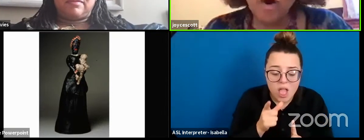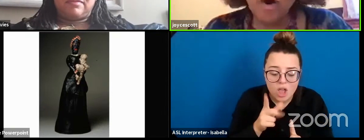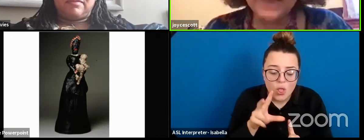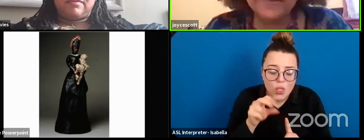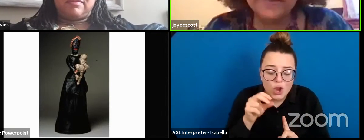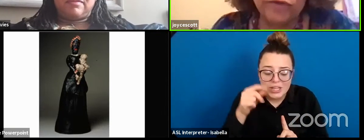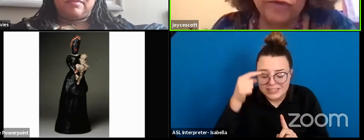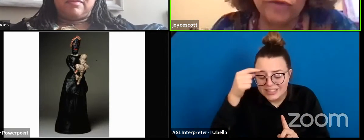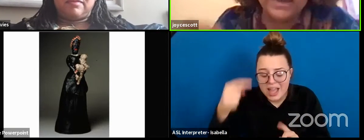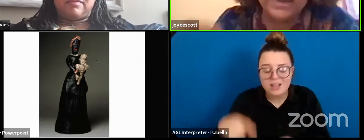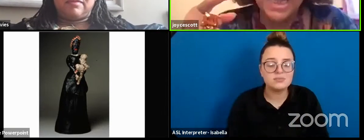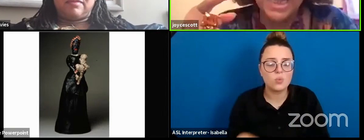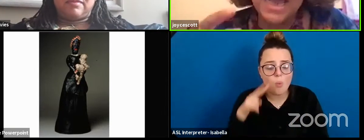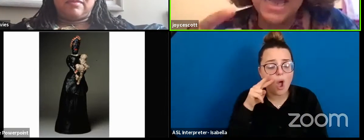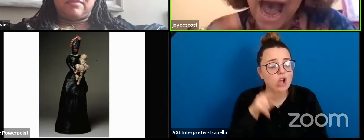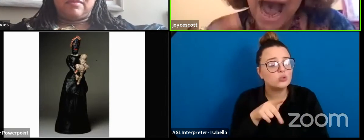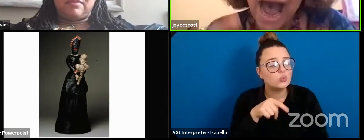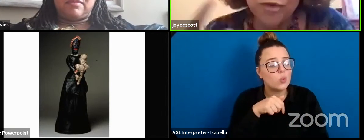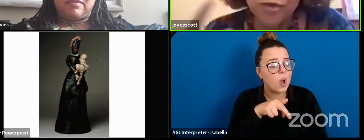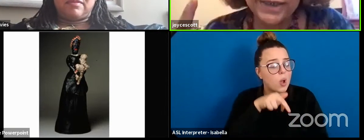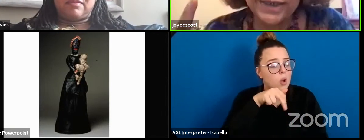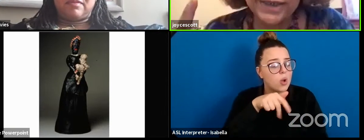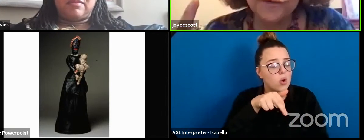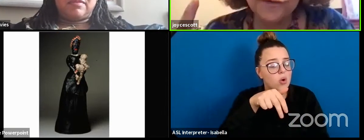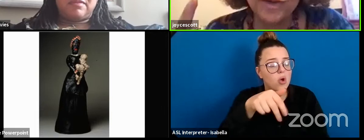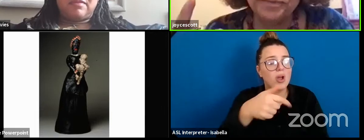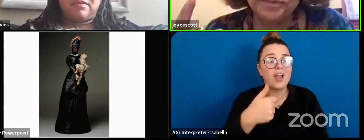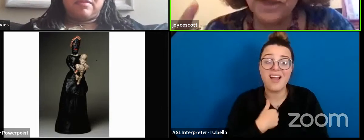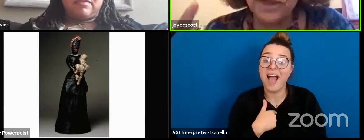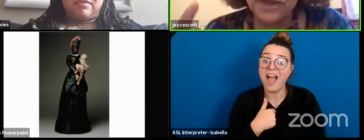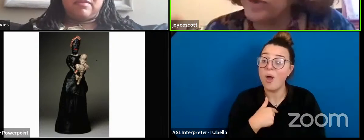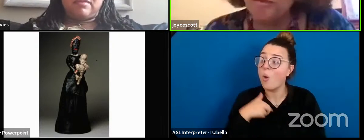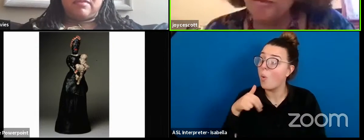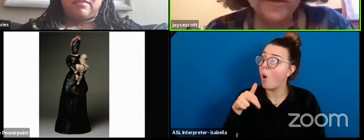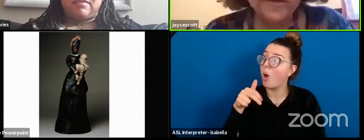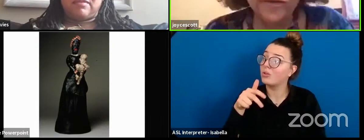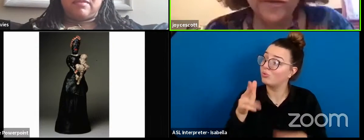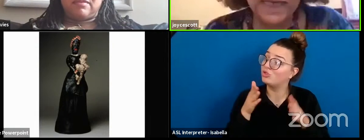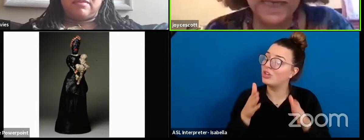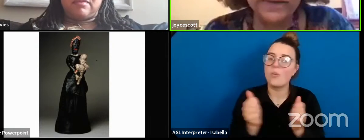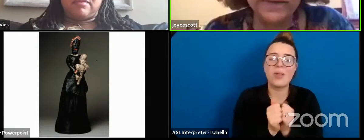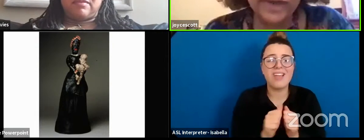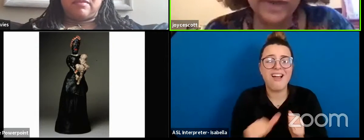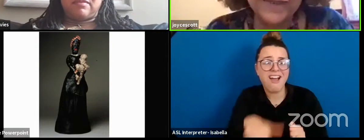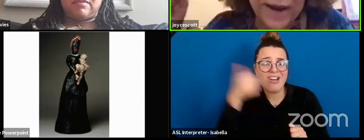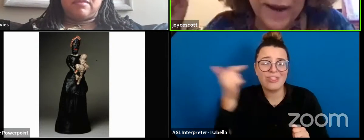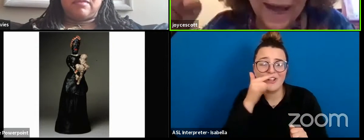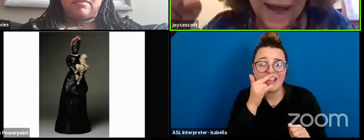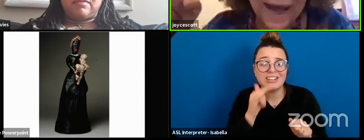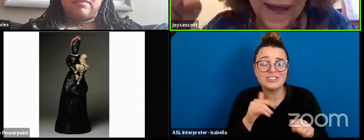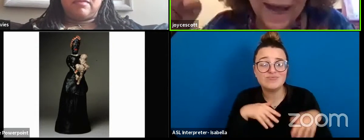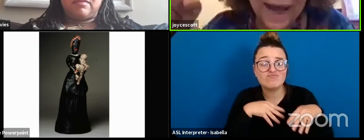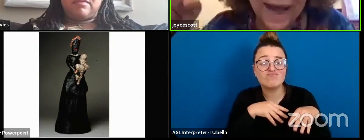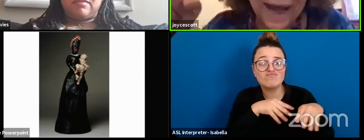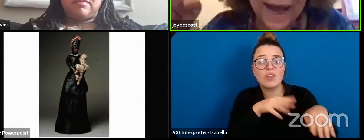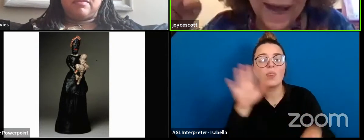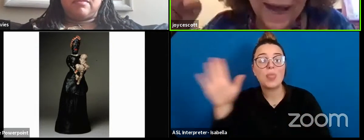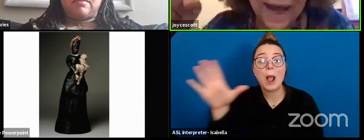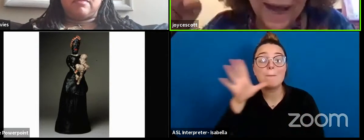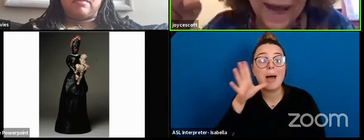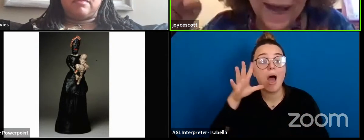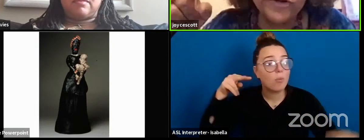walk down the street, and I'd be walking down the street, but with a whole bunch of other kids. Their mommies looking